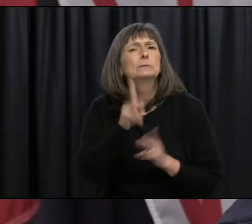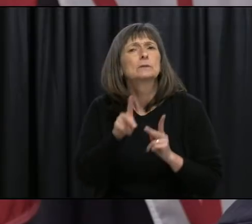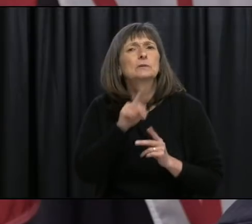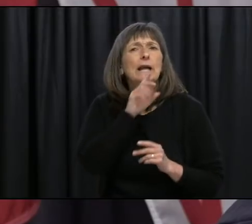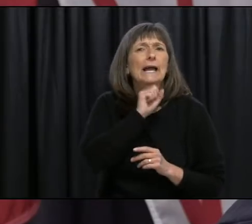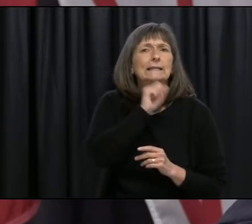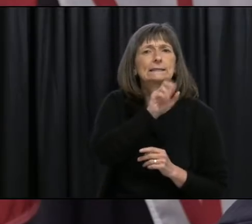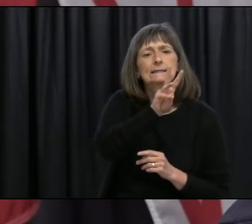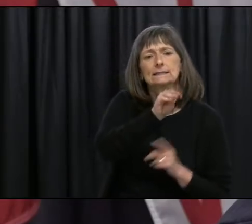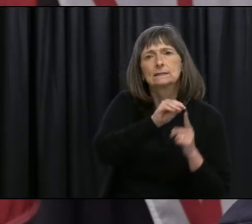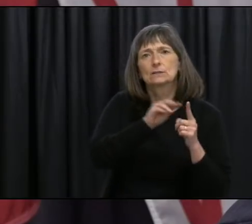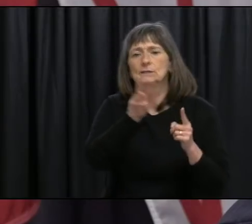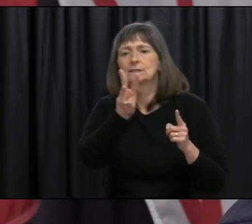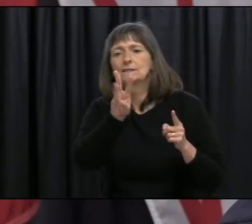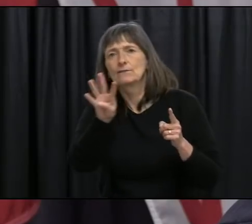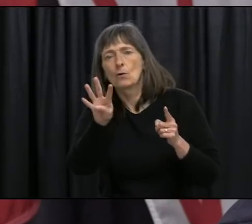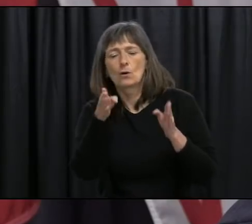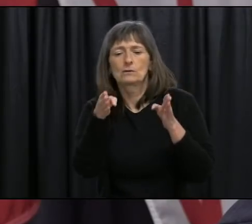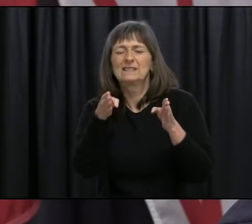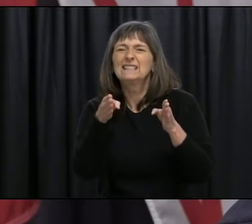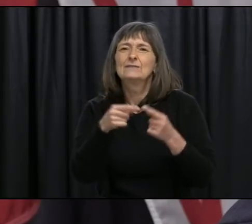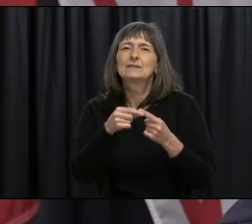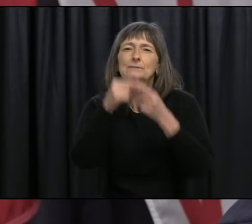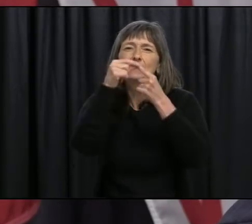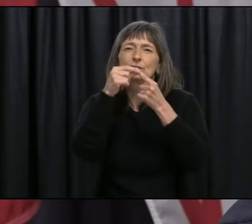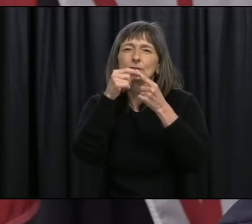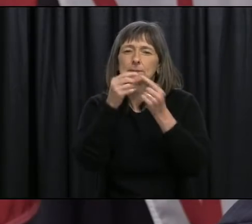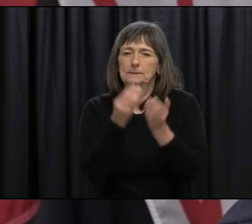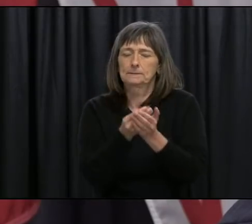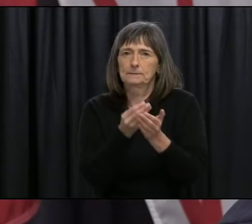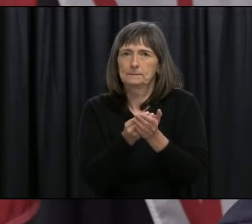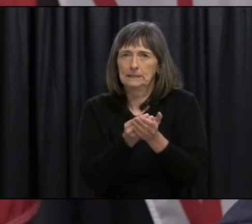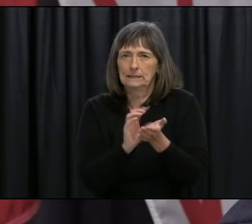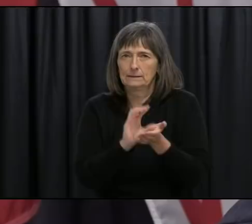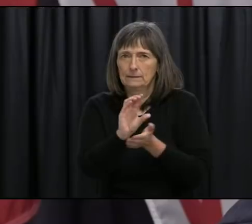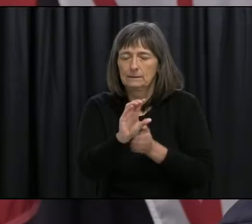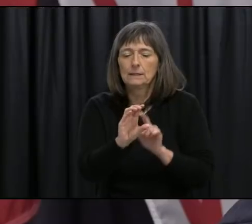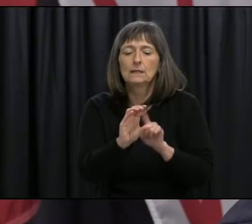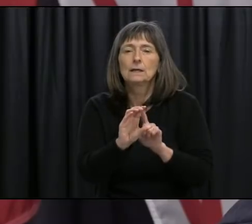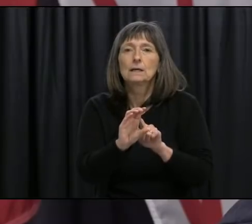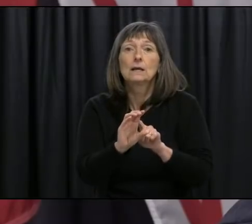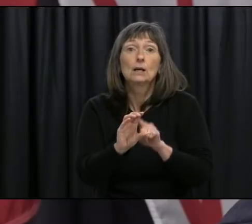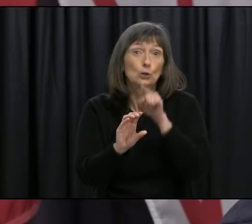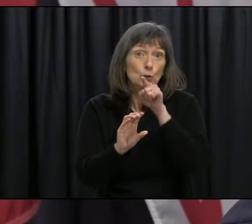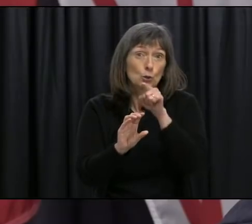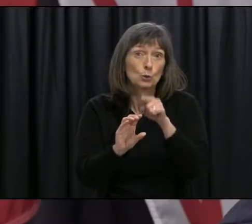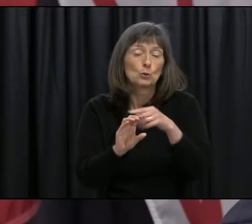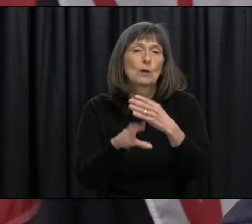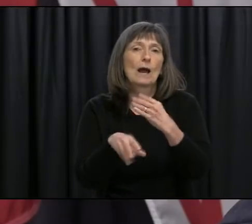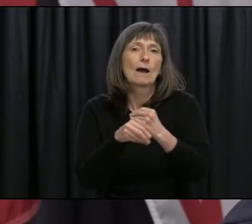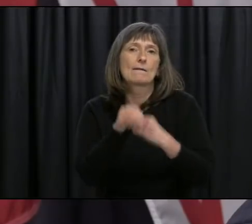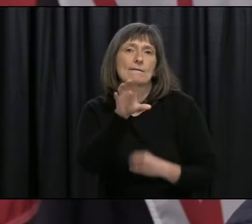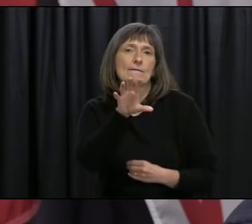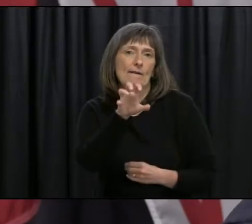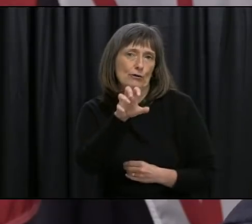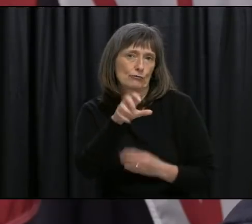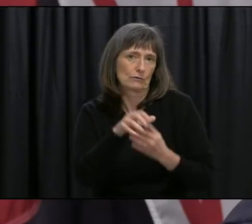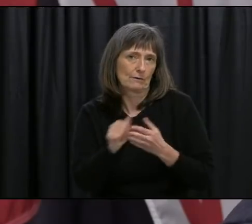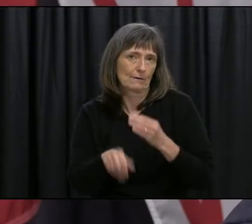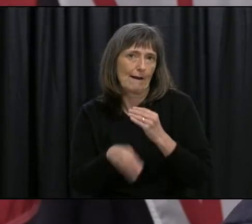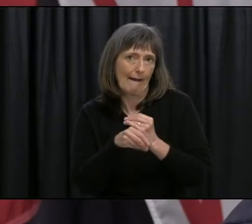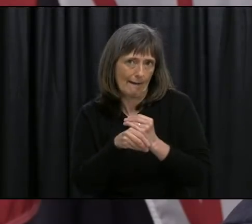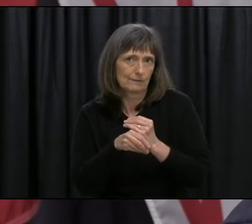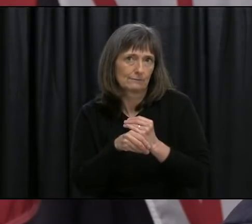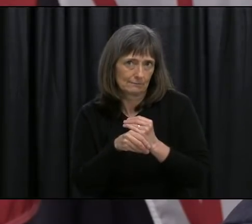64 that receive some special allowances, and you will receive an extra $500 on top of the